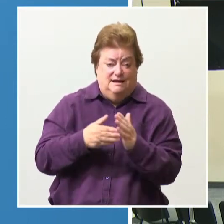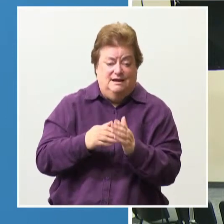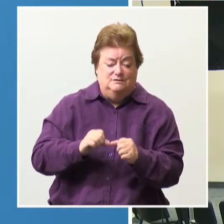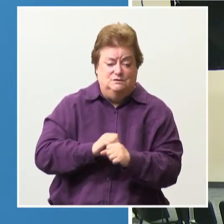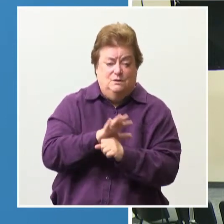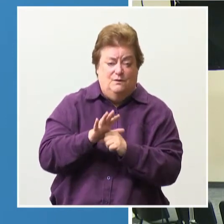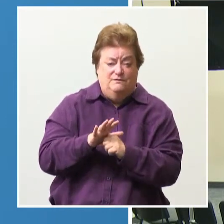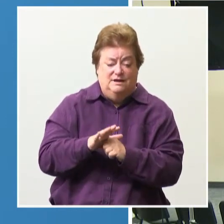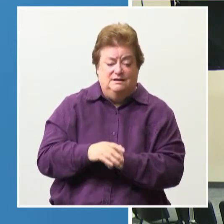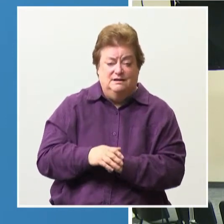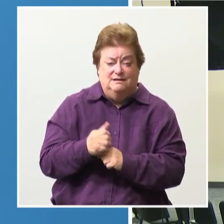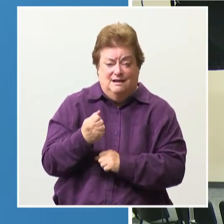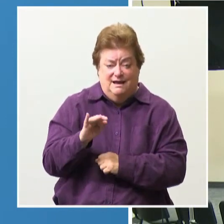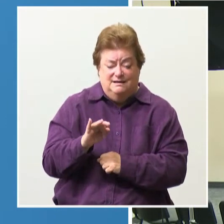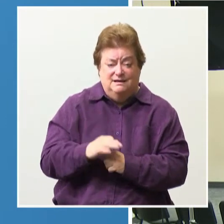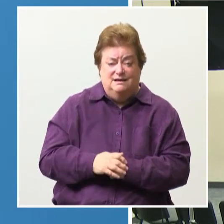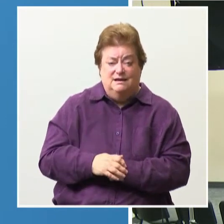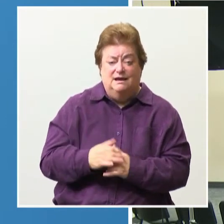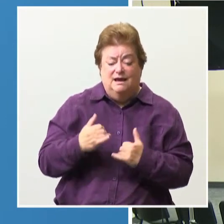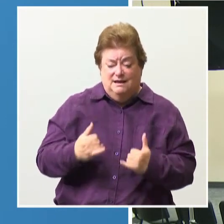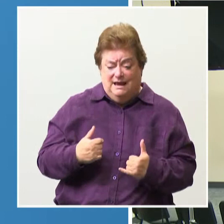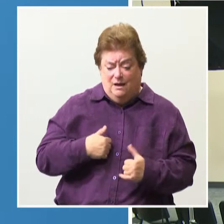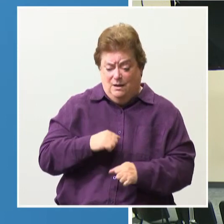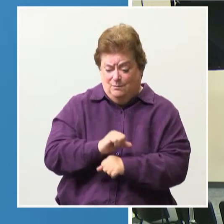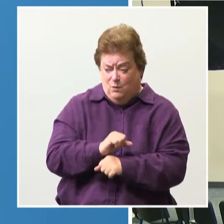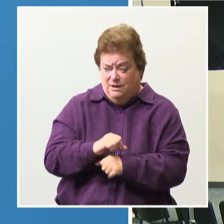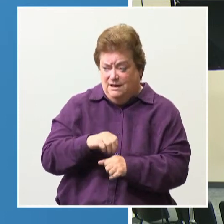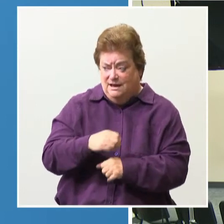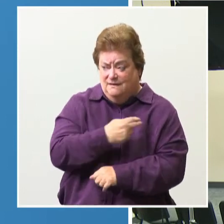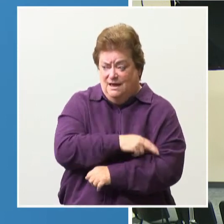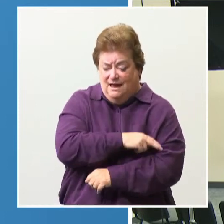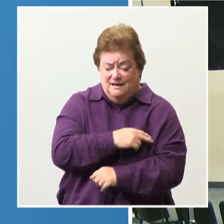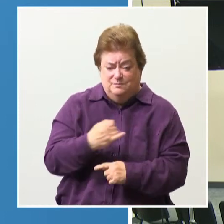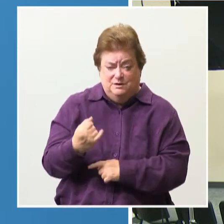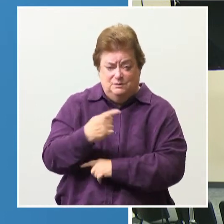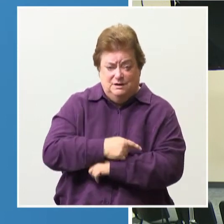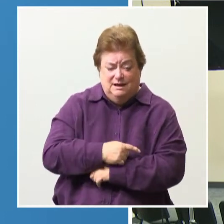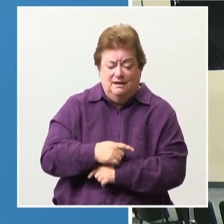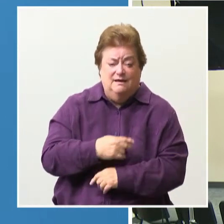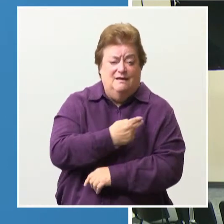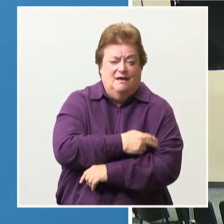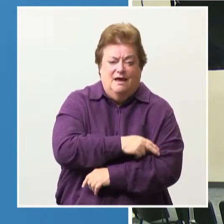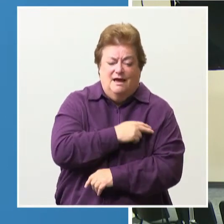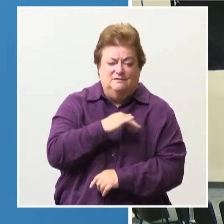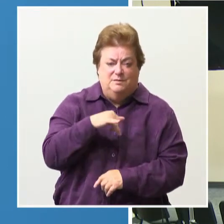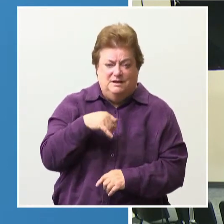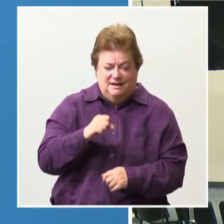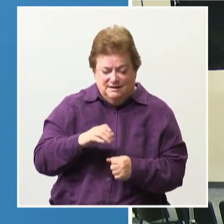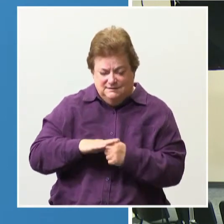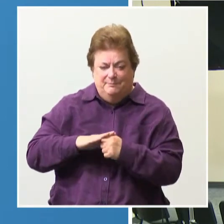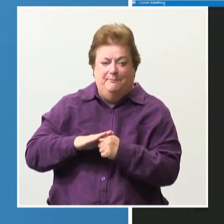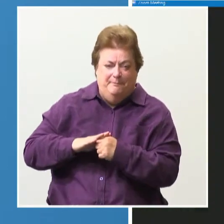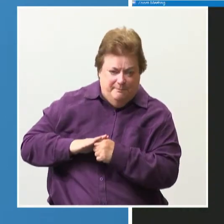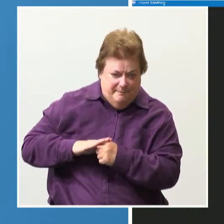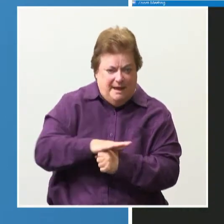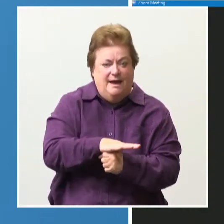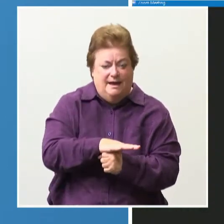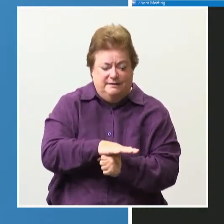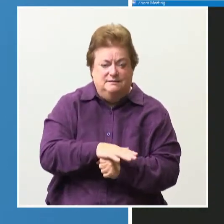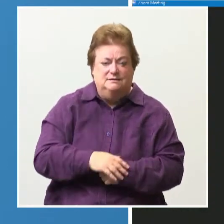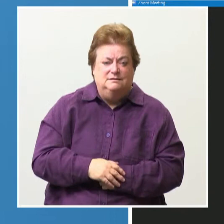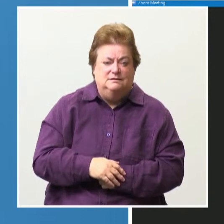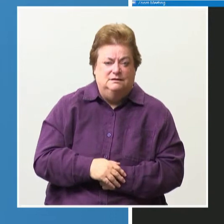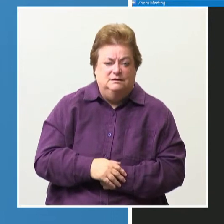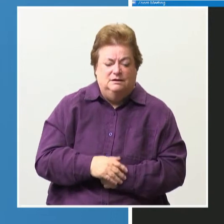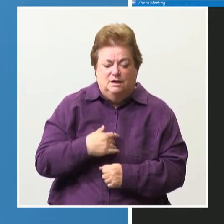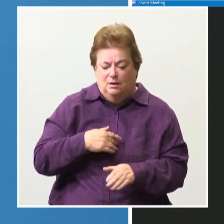COVID-19. And I can tell you, I'm working in the hospital today. The hospital is absolutely packed. Walking